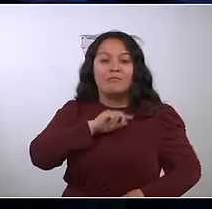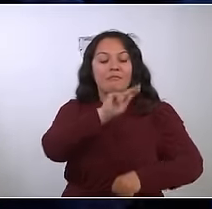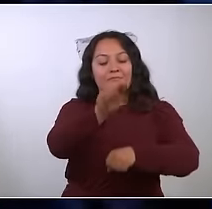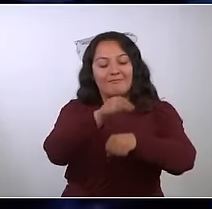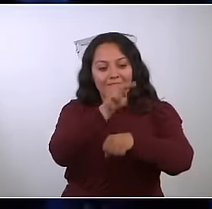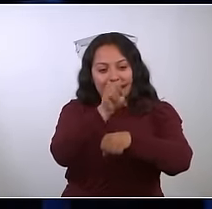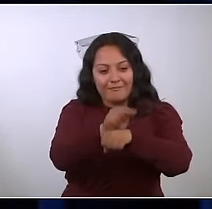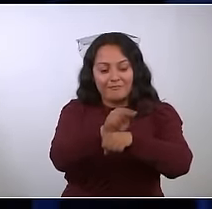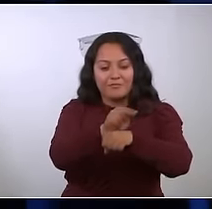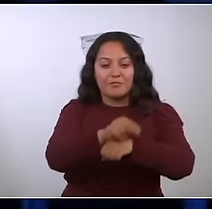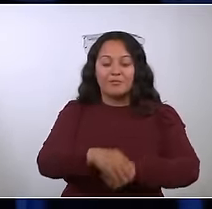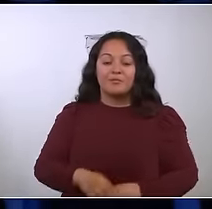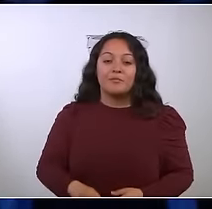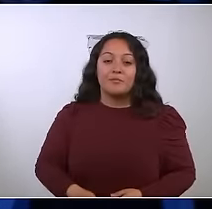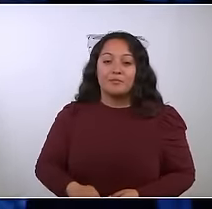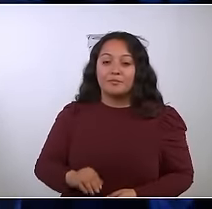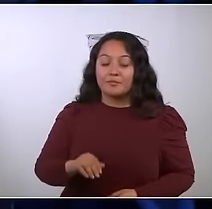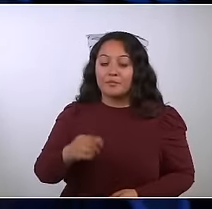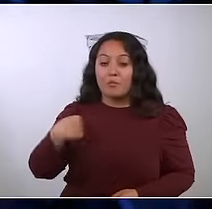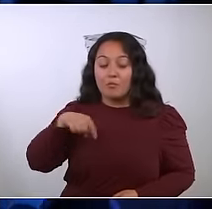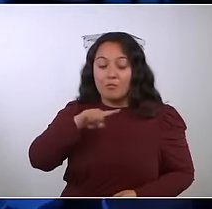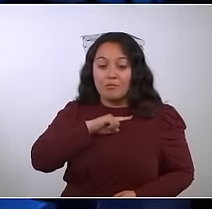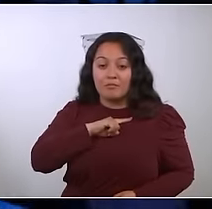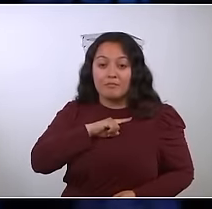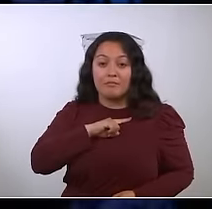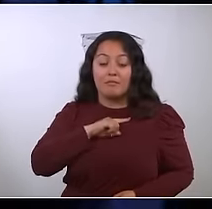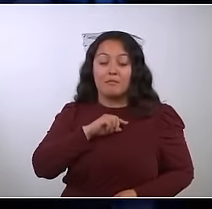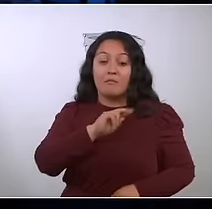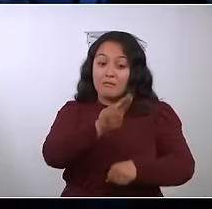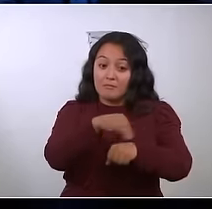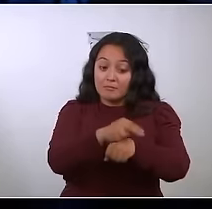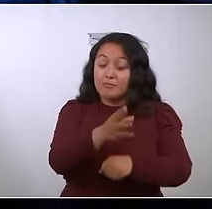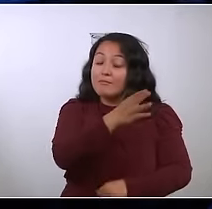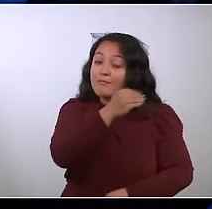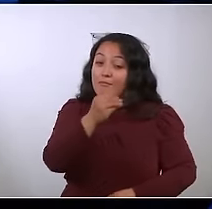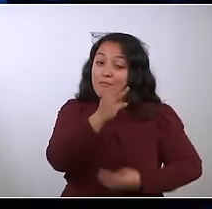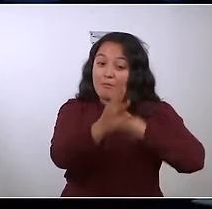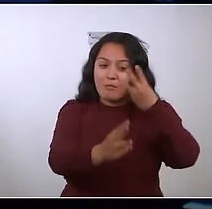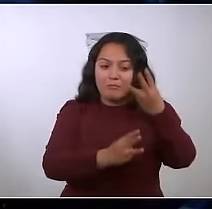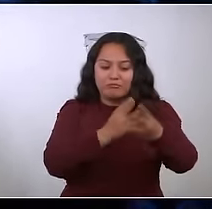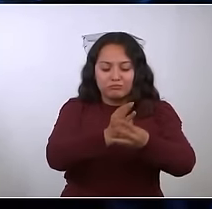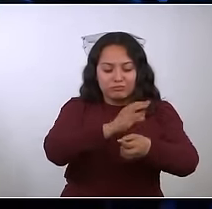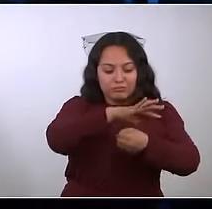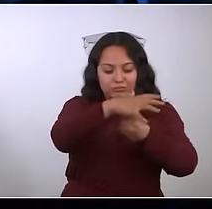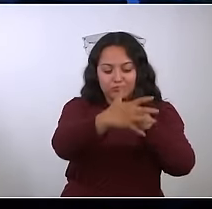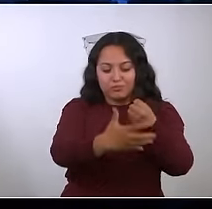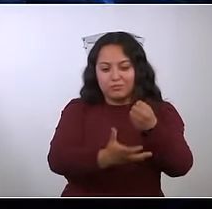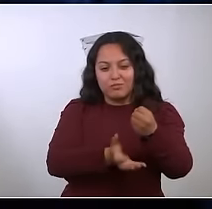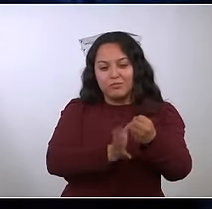messengers of peace are no longer Los mensajeros national. De paz ya somos global. The messengers of peace are global.